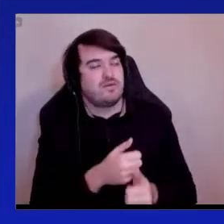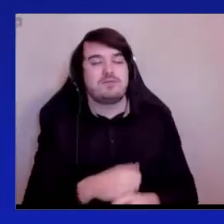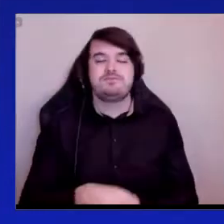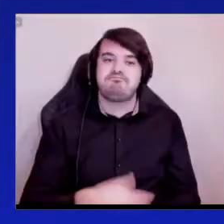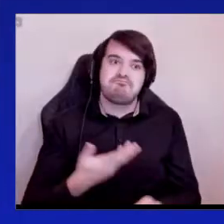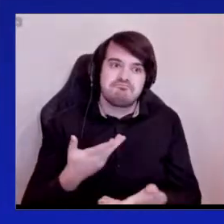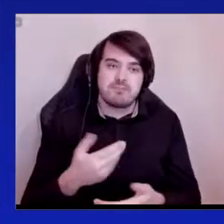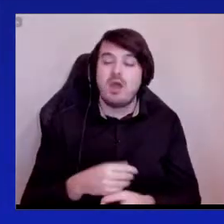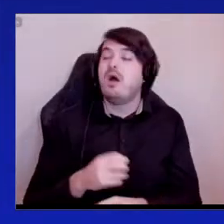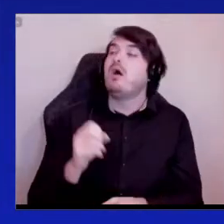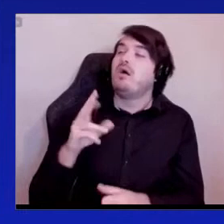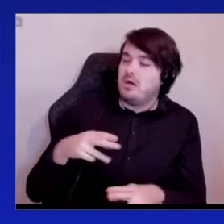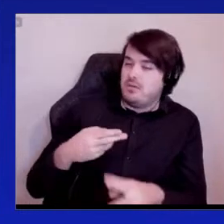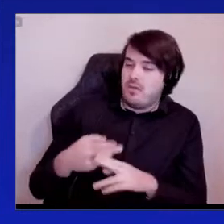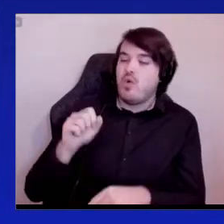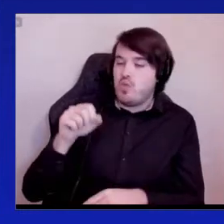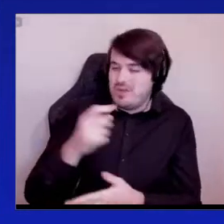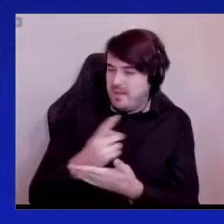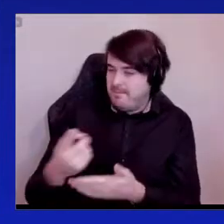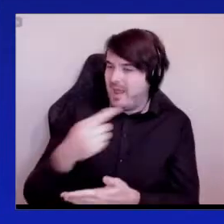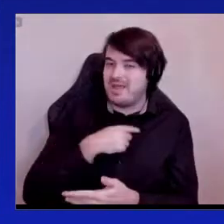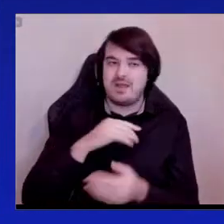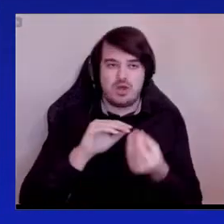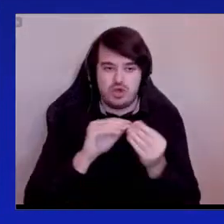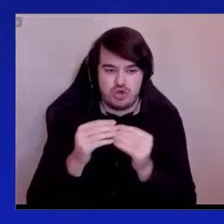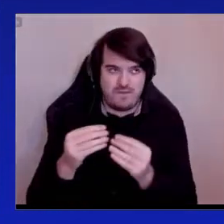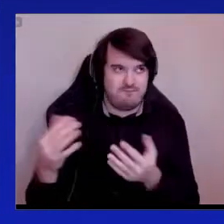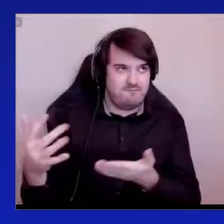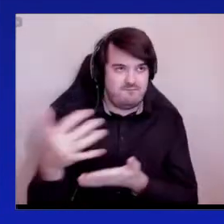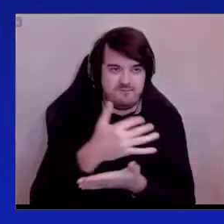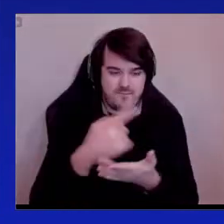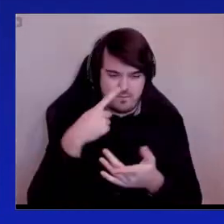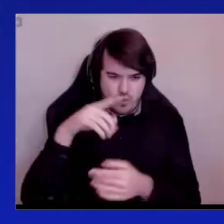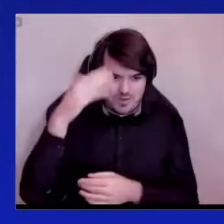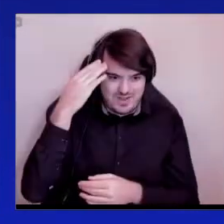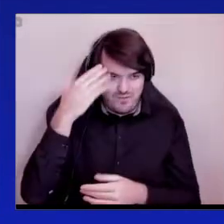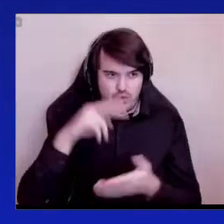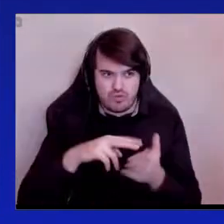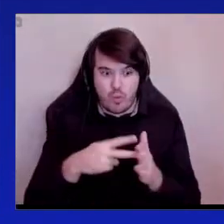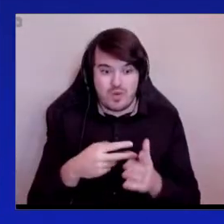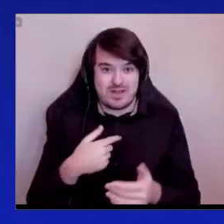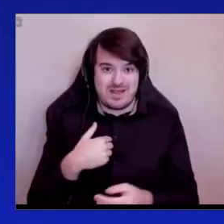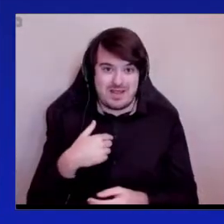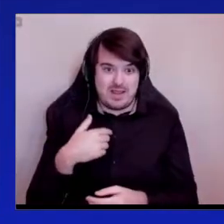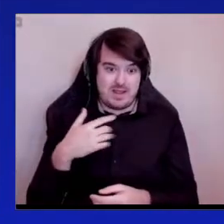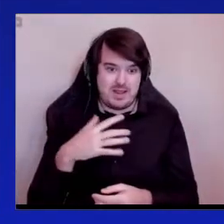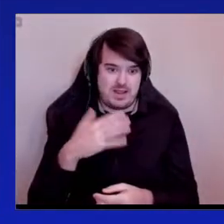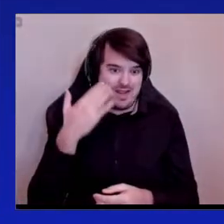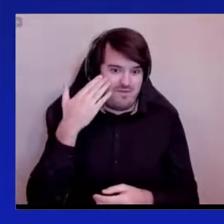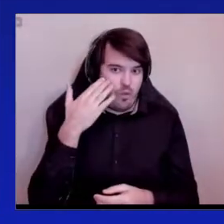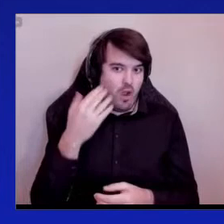at the numbers. Yes, all right. Well, last week we were looking at the numbers because we